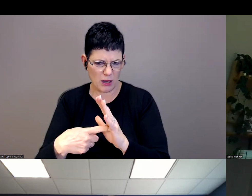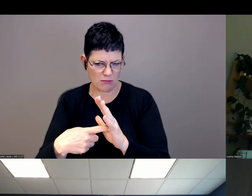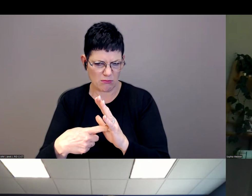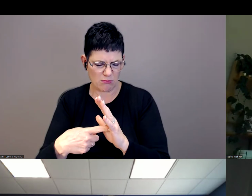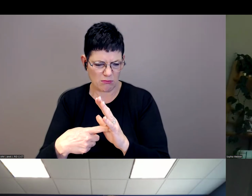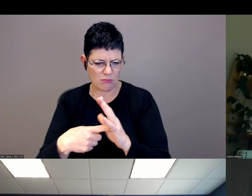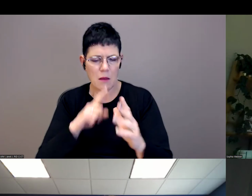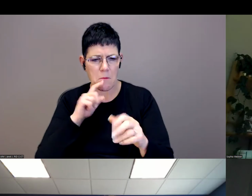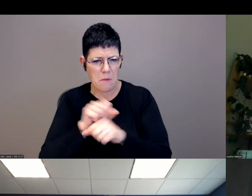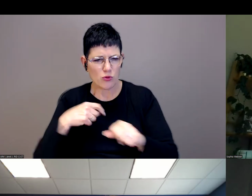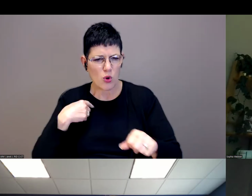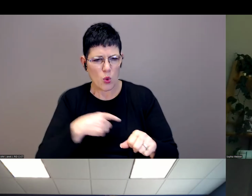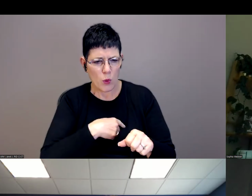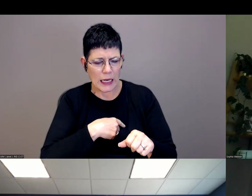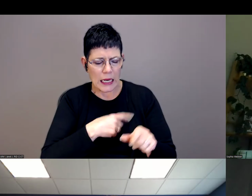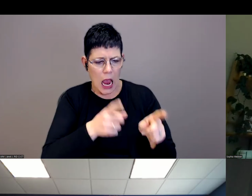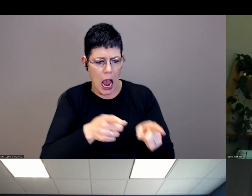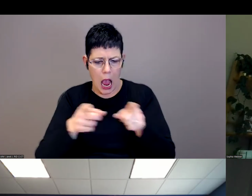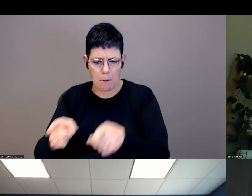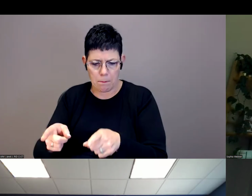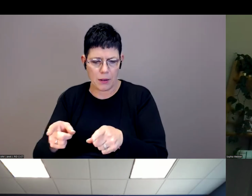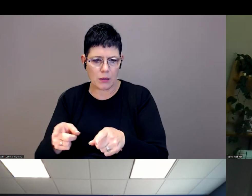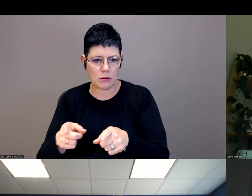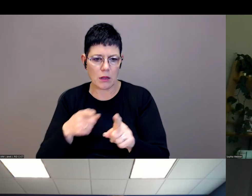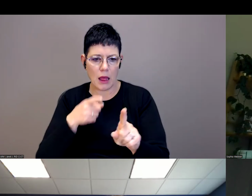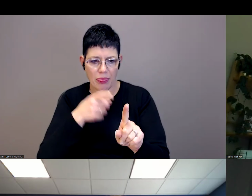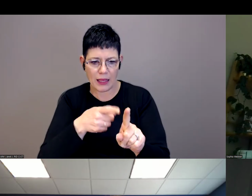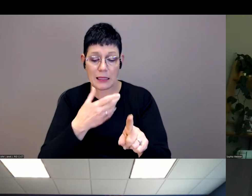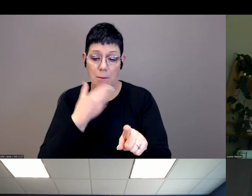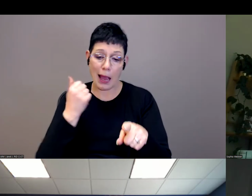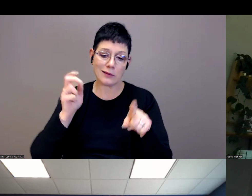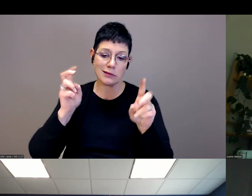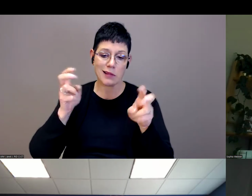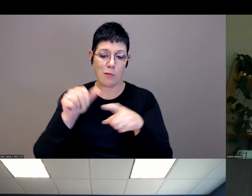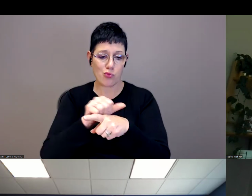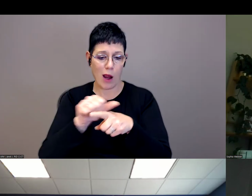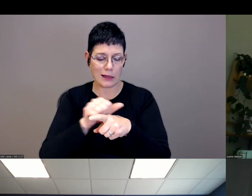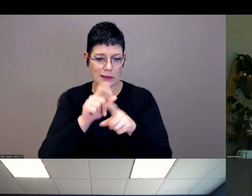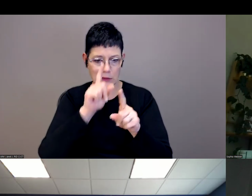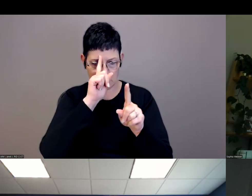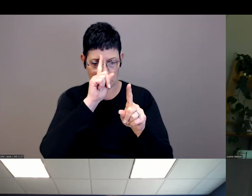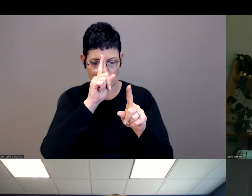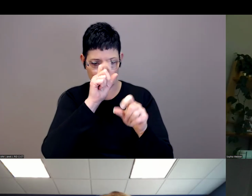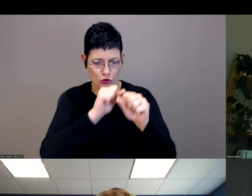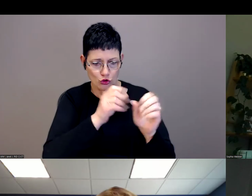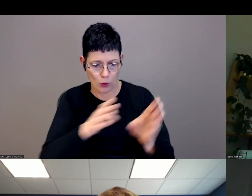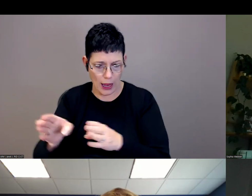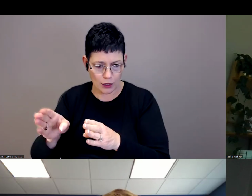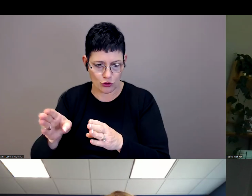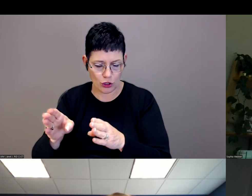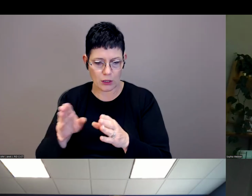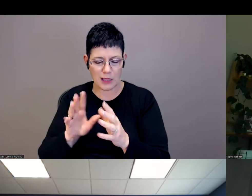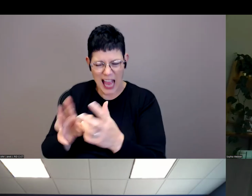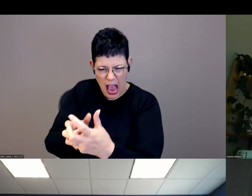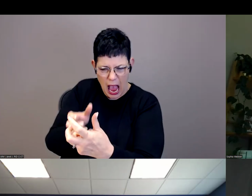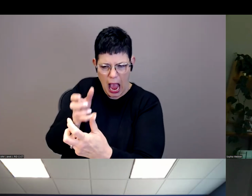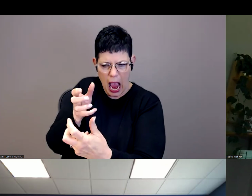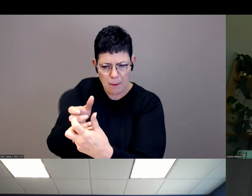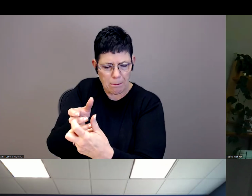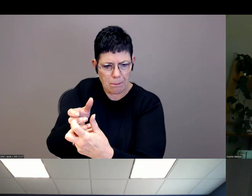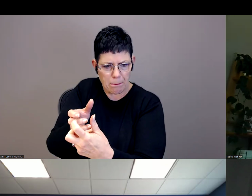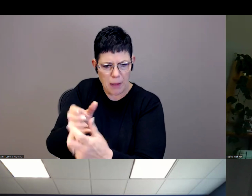that we are applying these, what I would consider best practice strategies, in a tailored way to